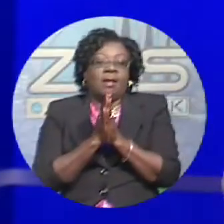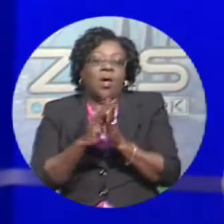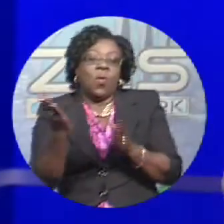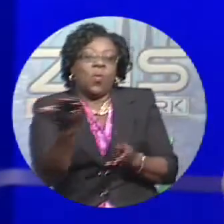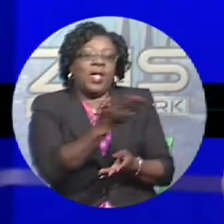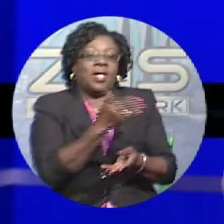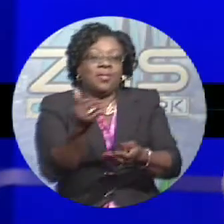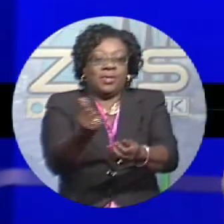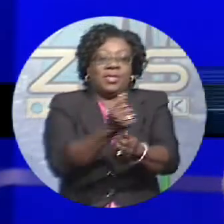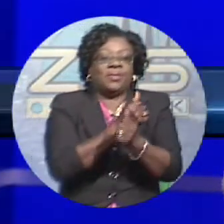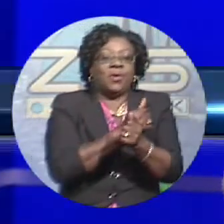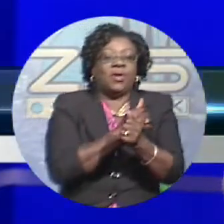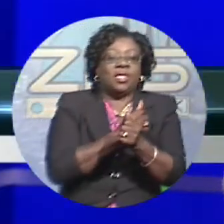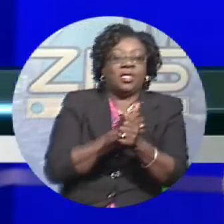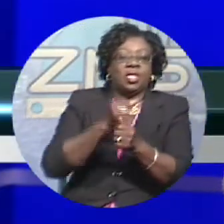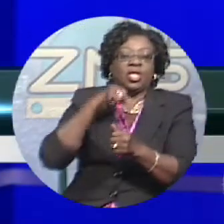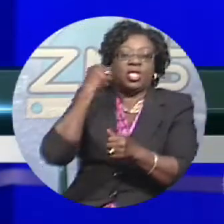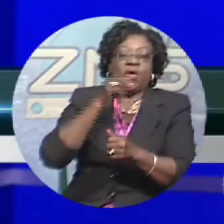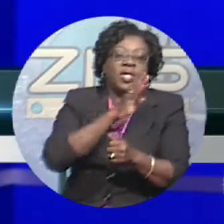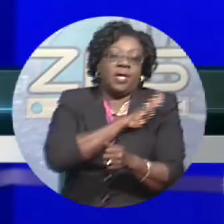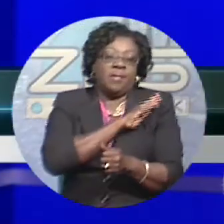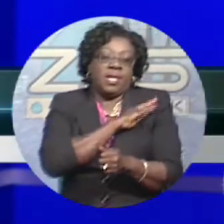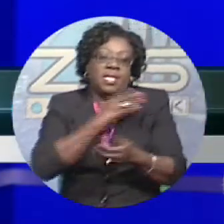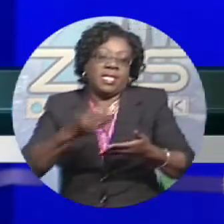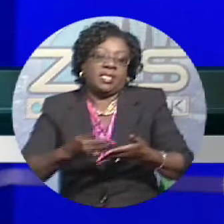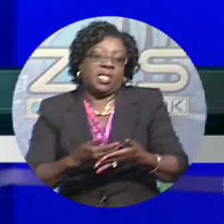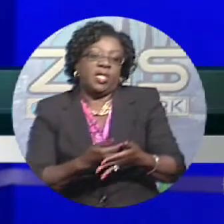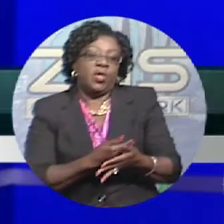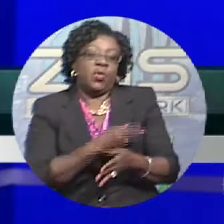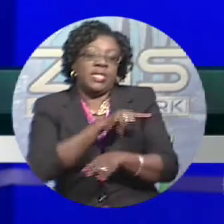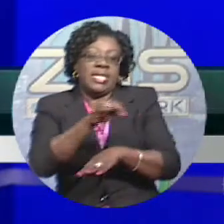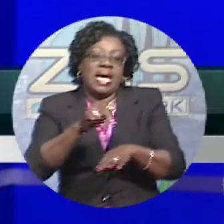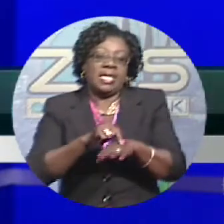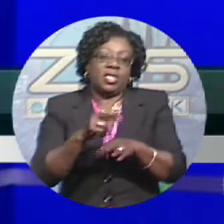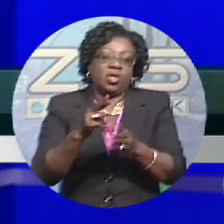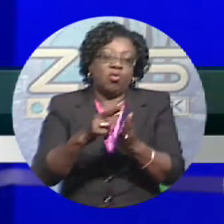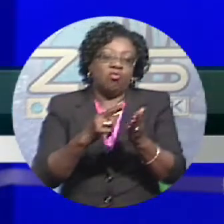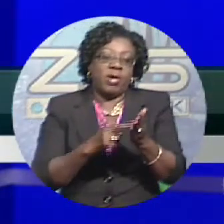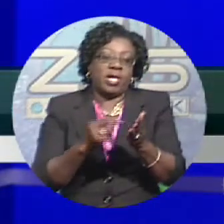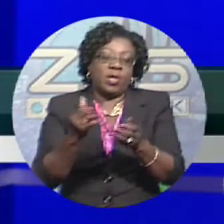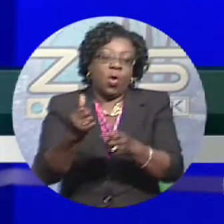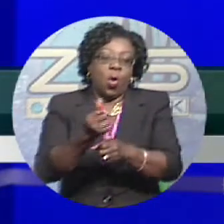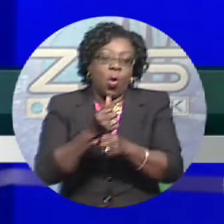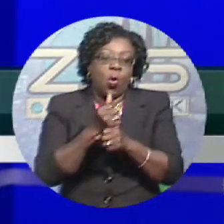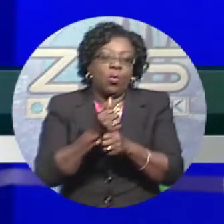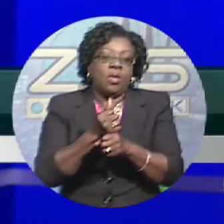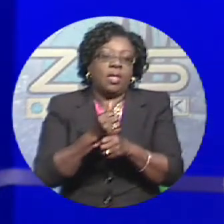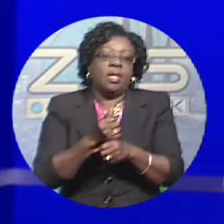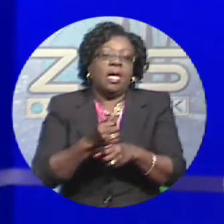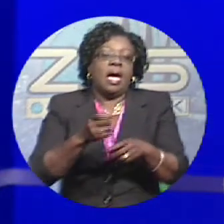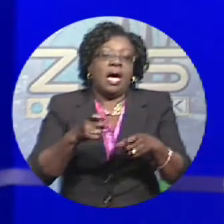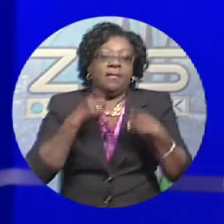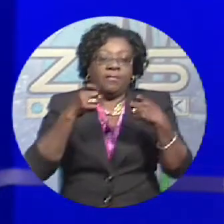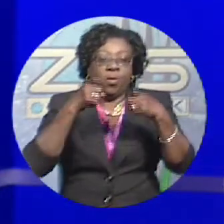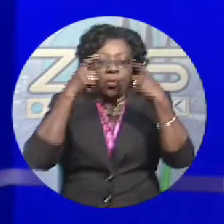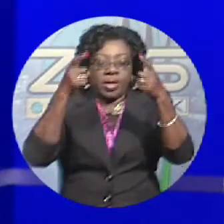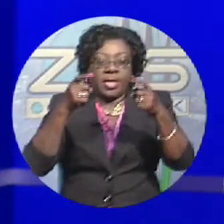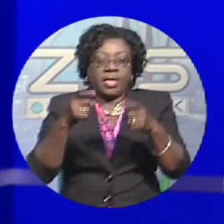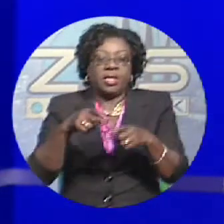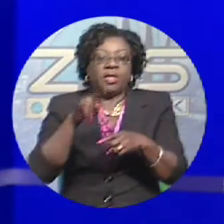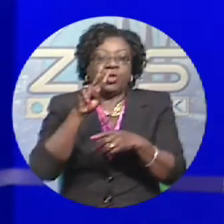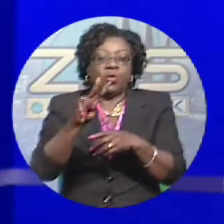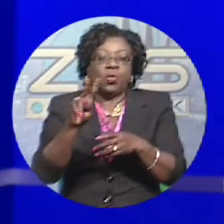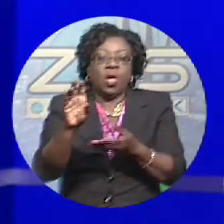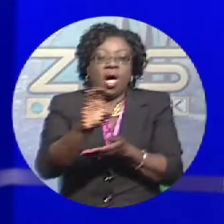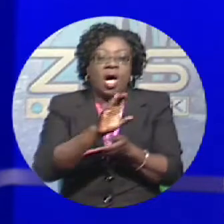Welcome to sports, everybody. Shaun Miller is the new national record holder in the women's 200 meters after winning the event at the Jamaican Invitational over